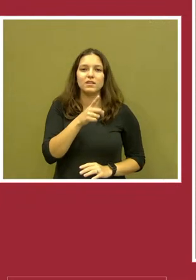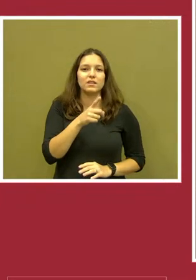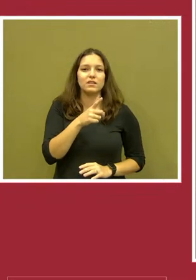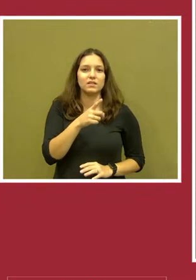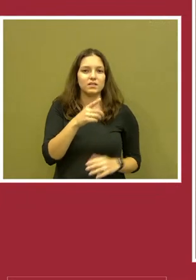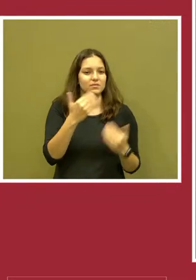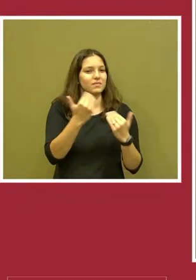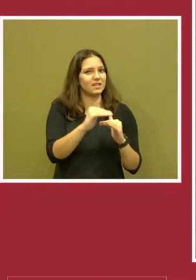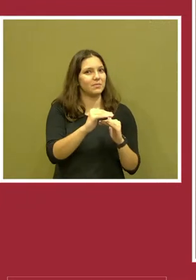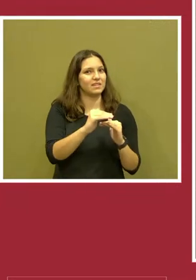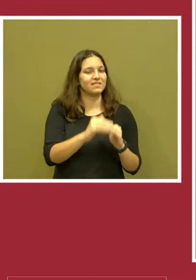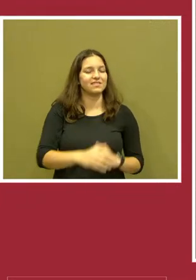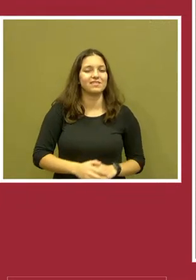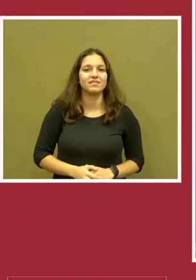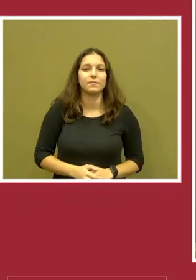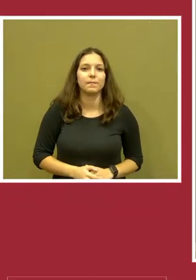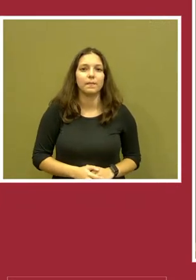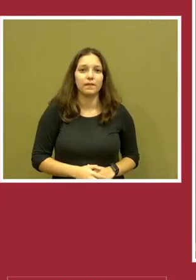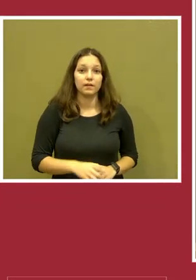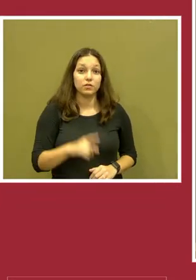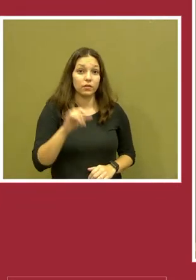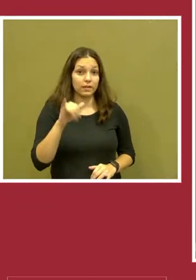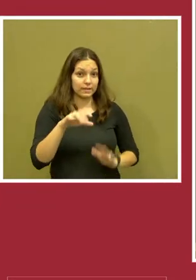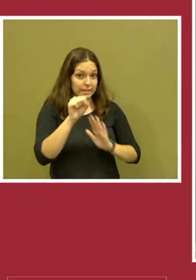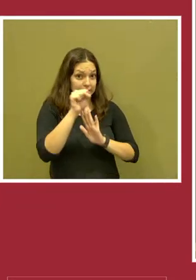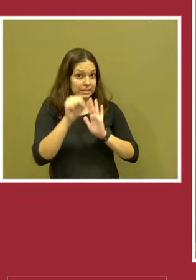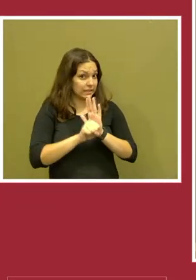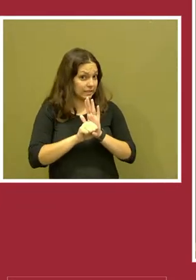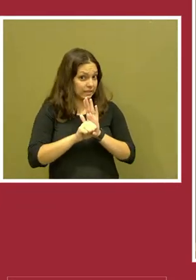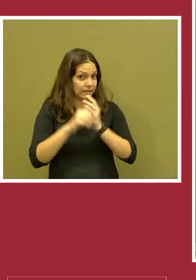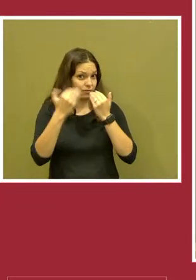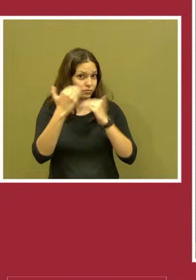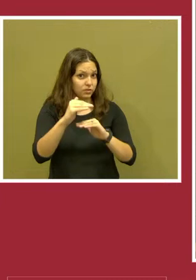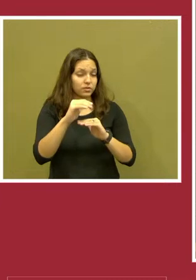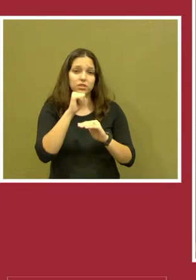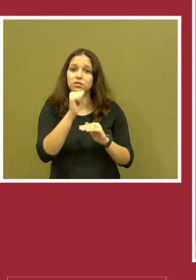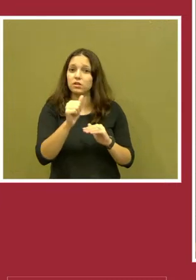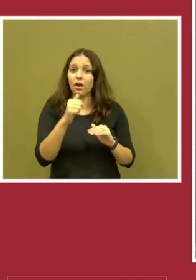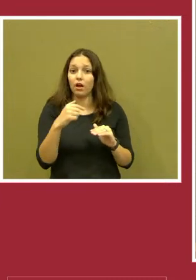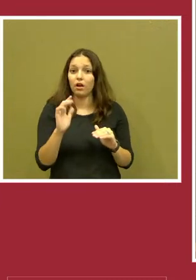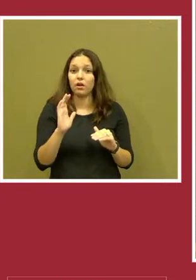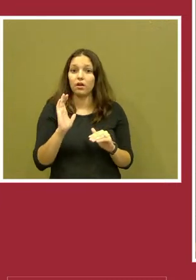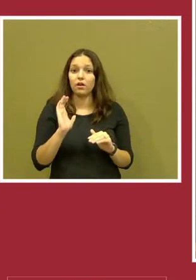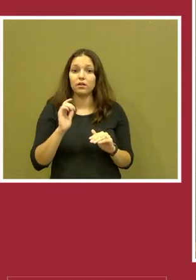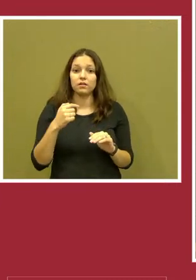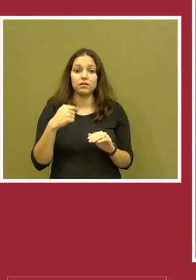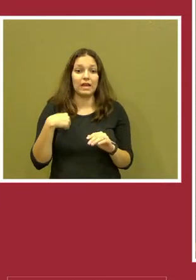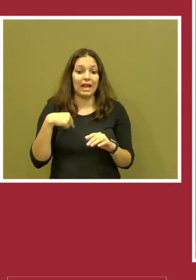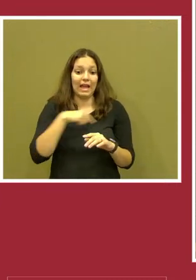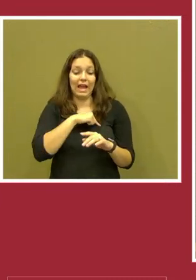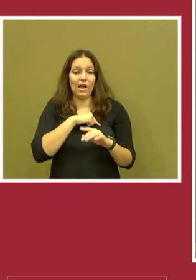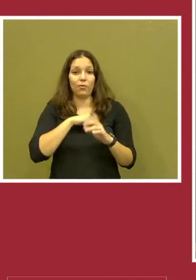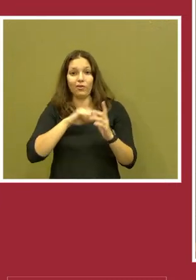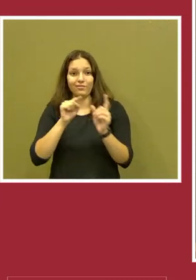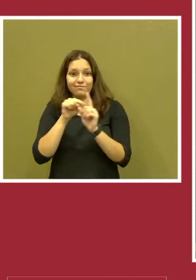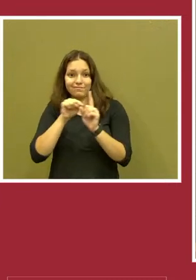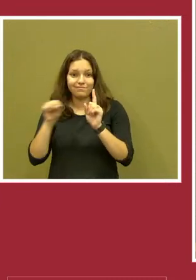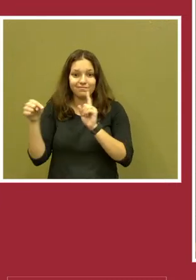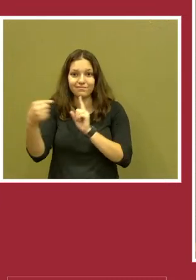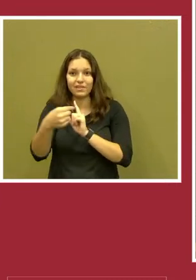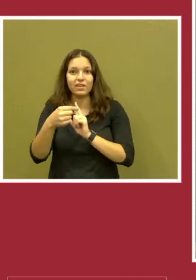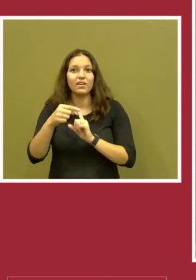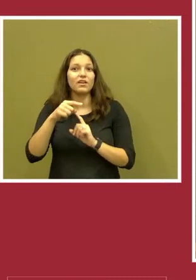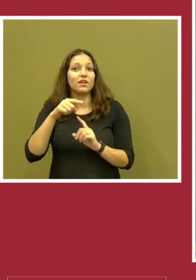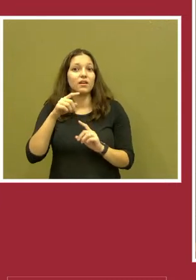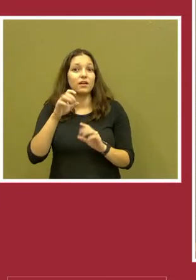are limiting. Okay, so that is a state restriction. Like, it's not something we have any way to work around. It's a state restriction that you have to be 15